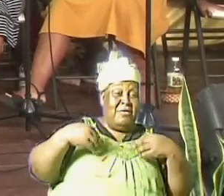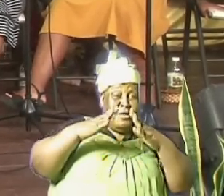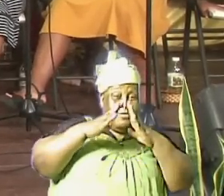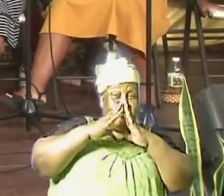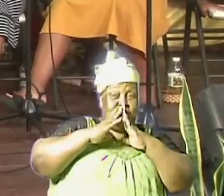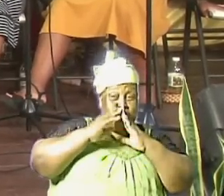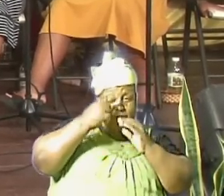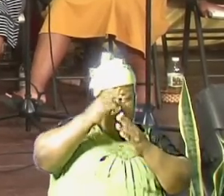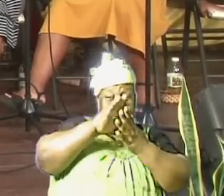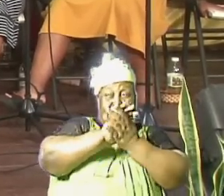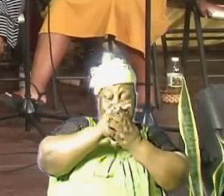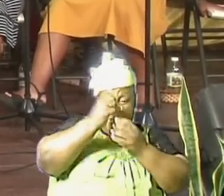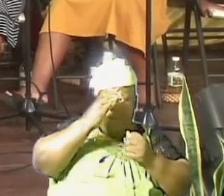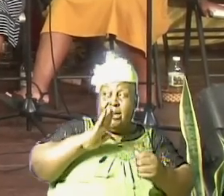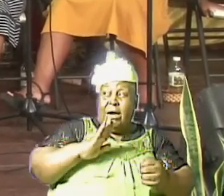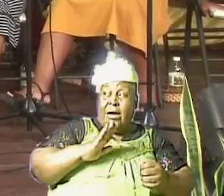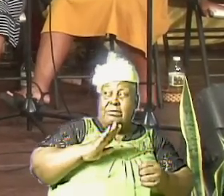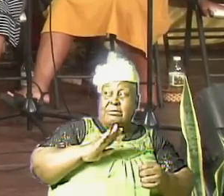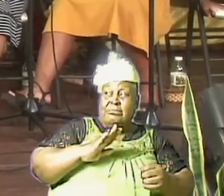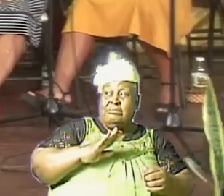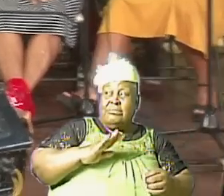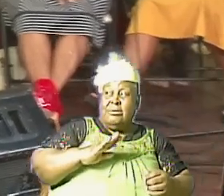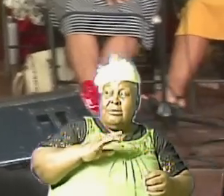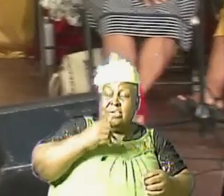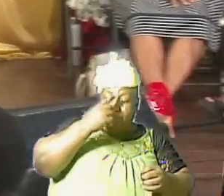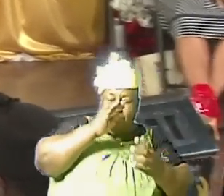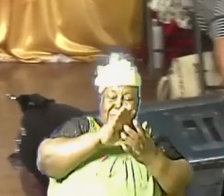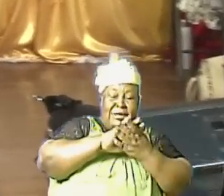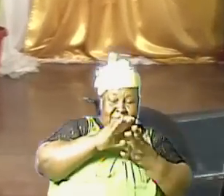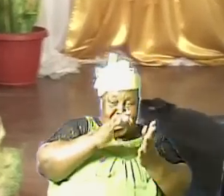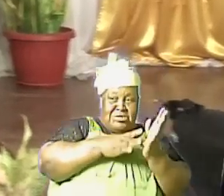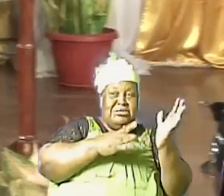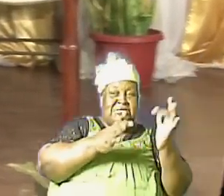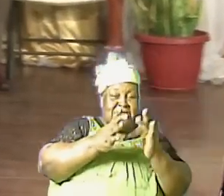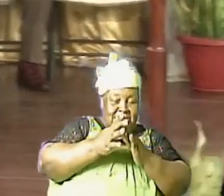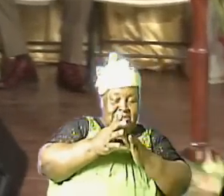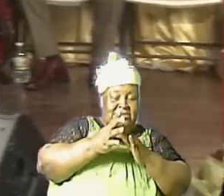Can't just help somebody faith for a minute. My God.